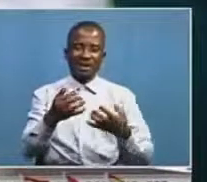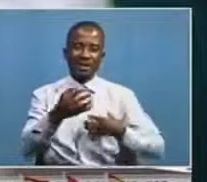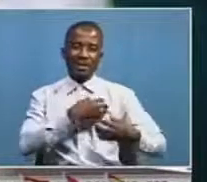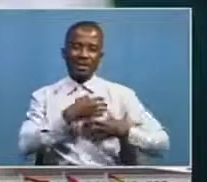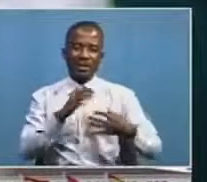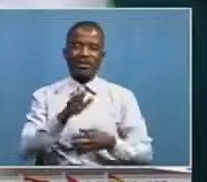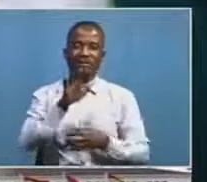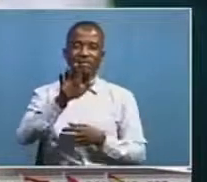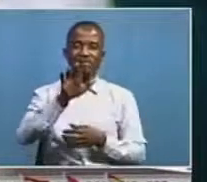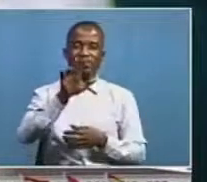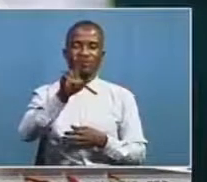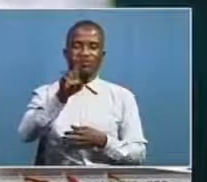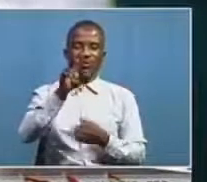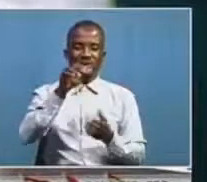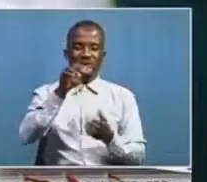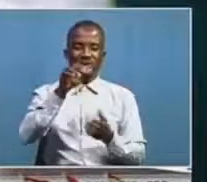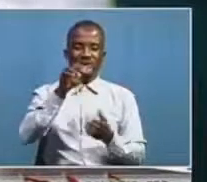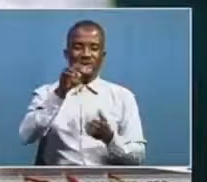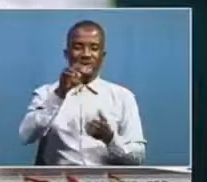52,034,